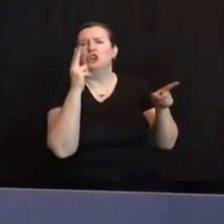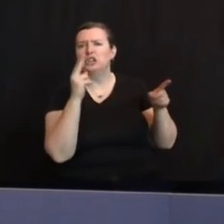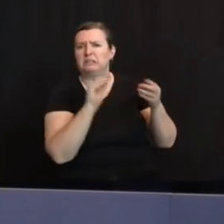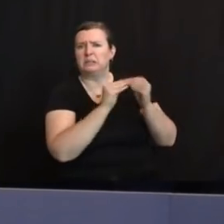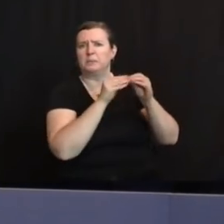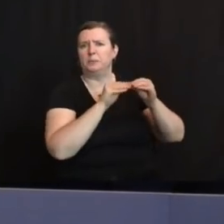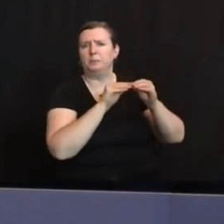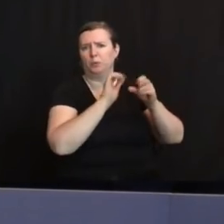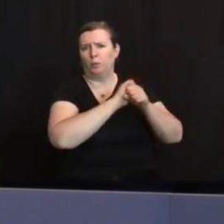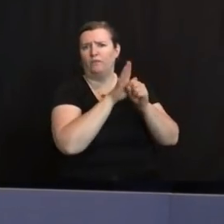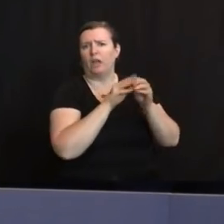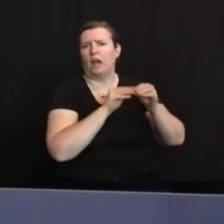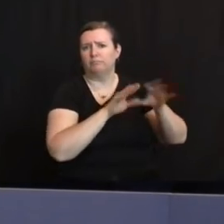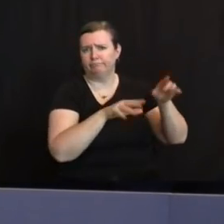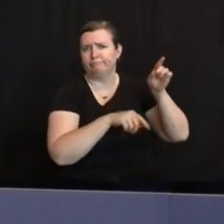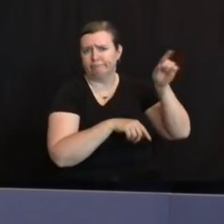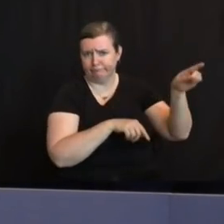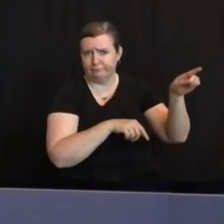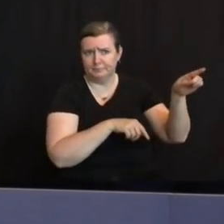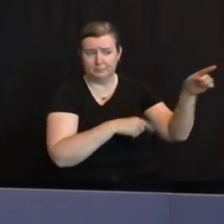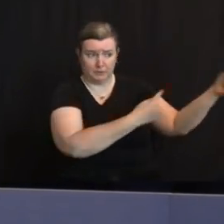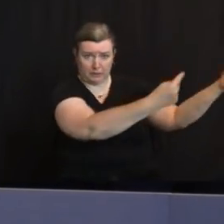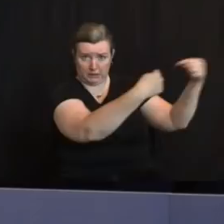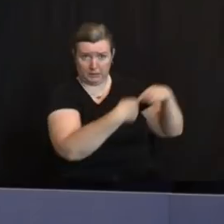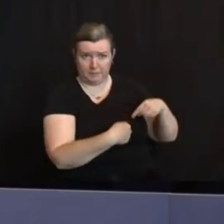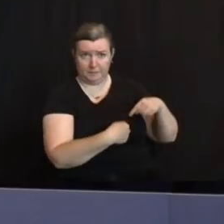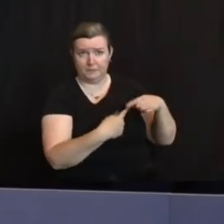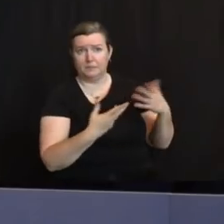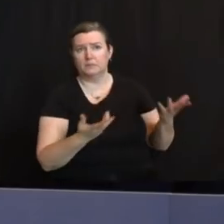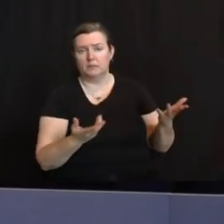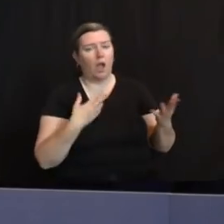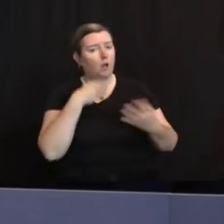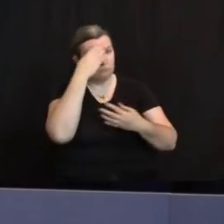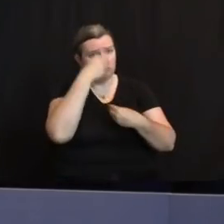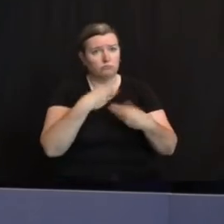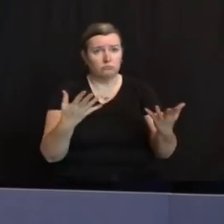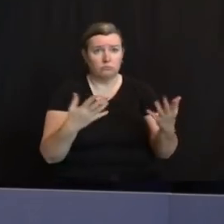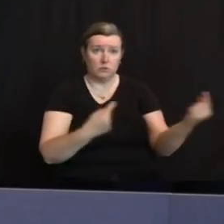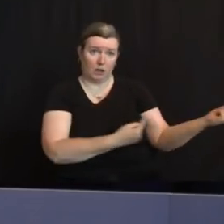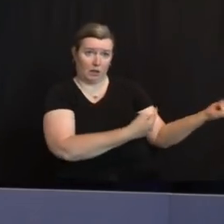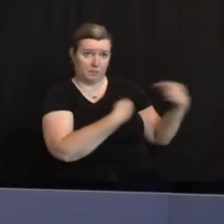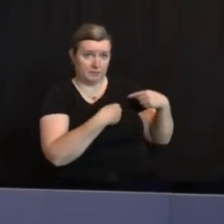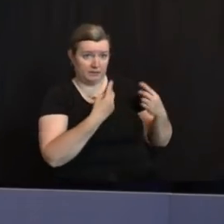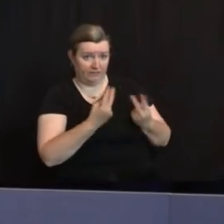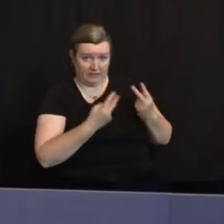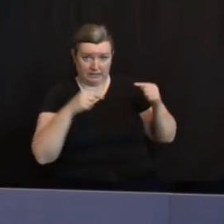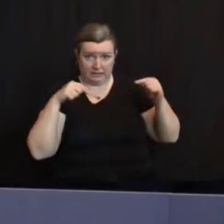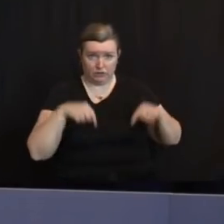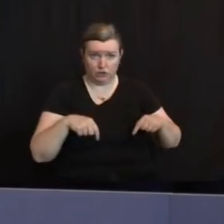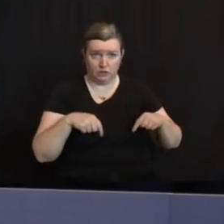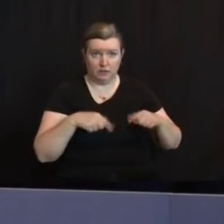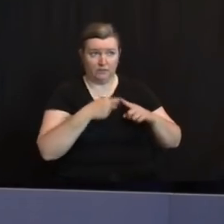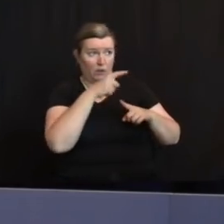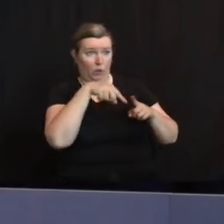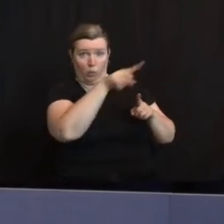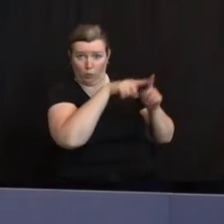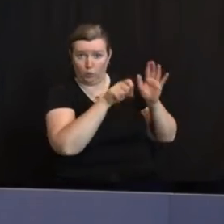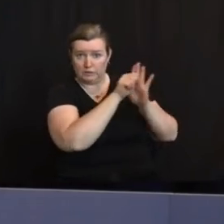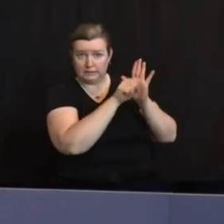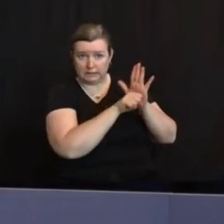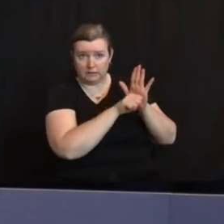COVID-19. As announced yesterday, individuals traveling to New Jersey from these states are advised to